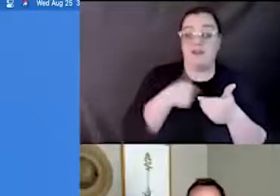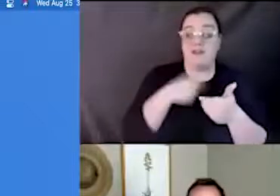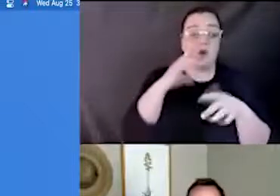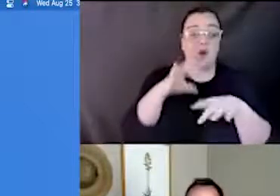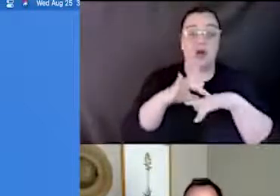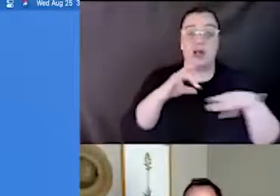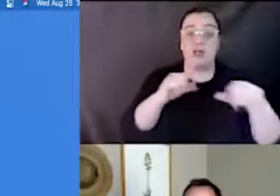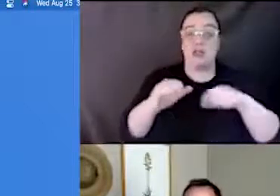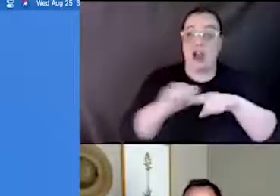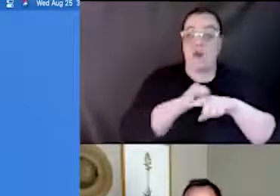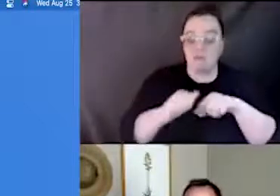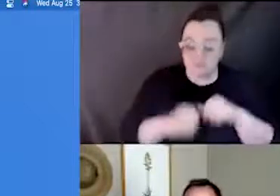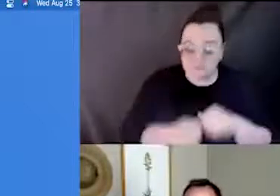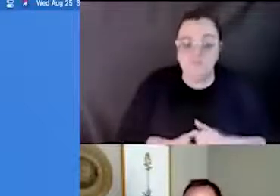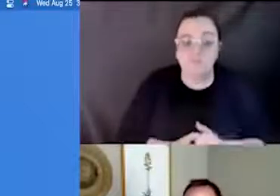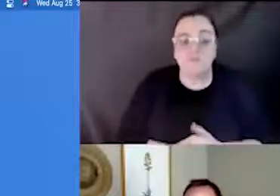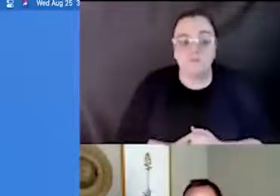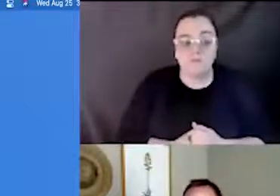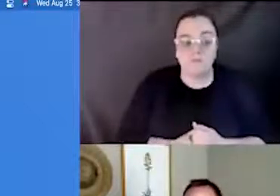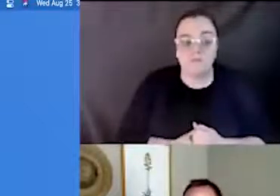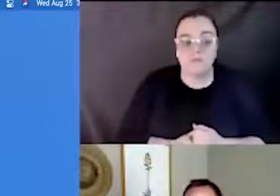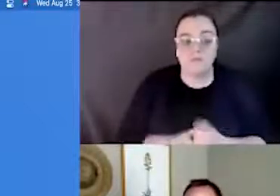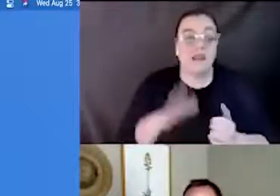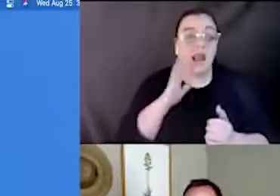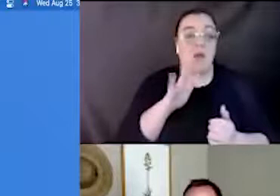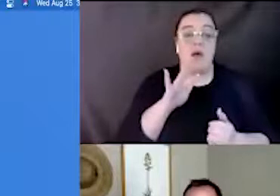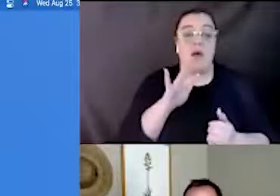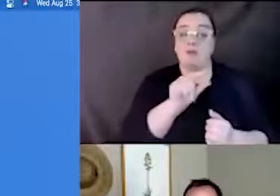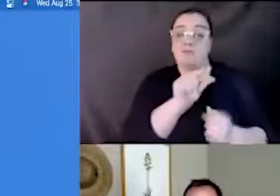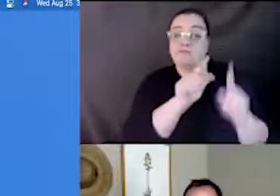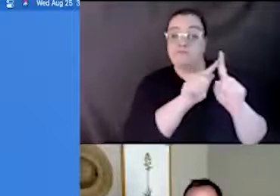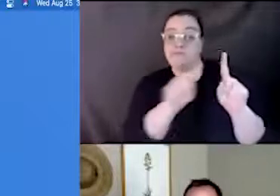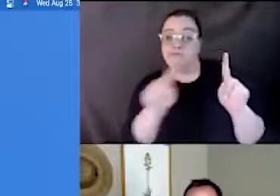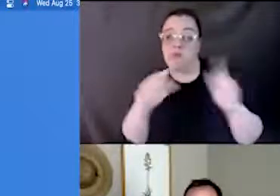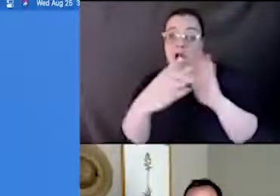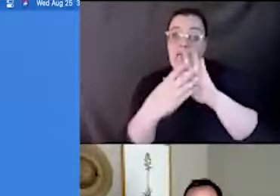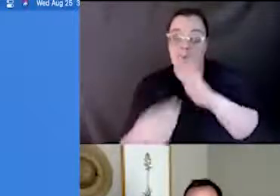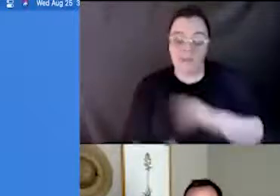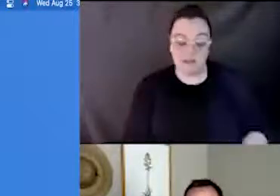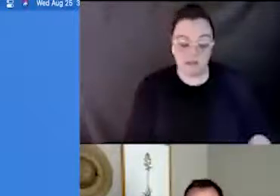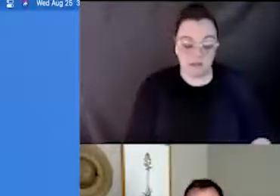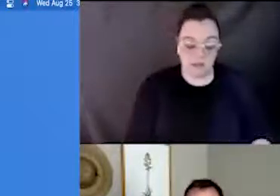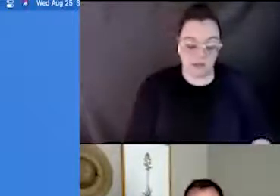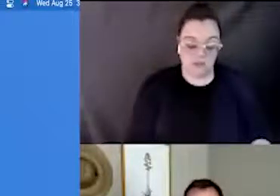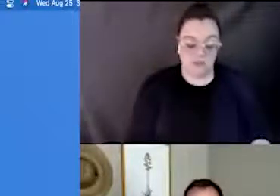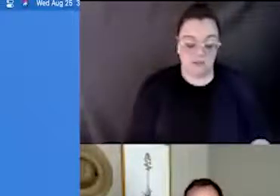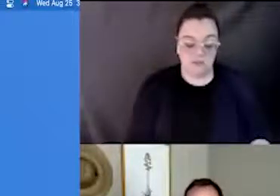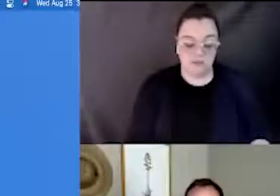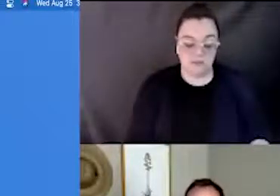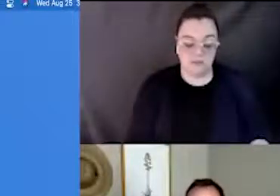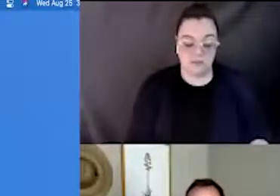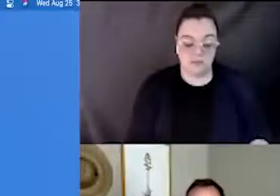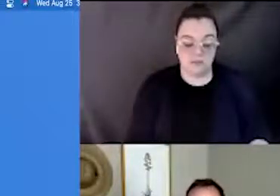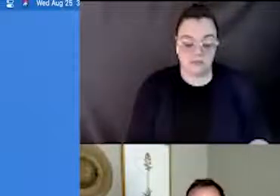one here. So what I'm going to do is just copy the text, and I'm either going to right click on it